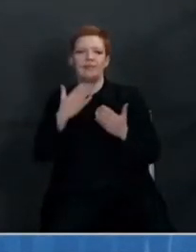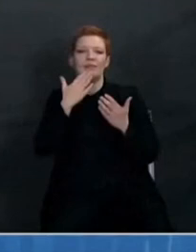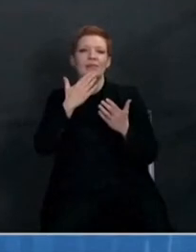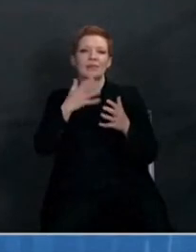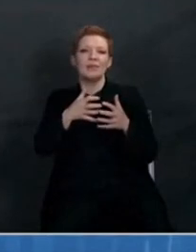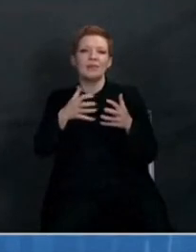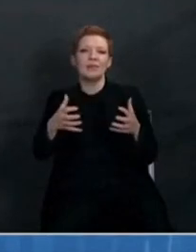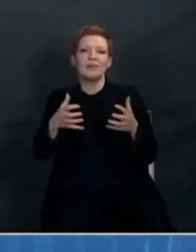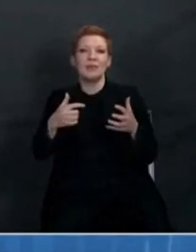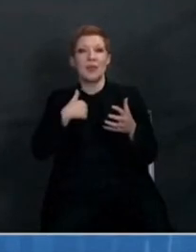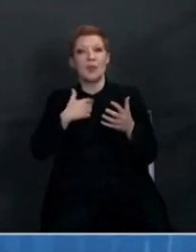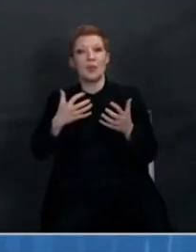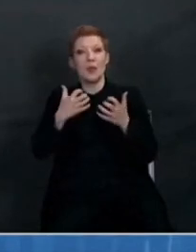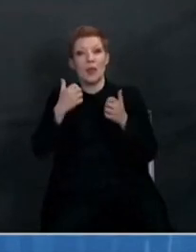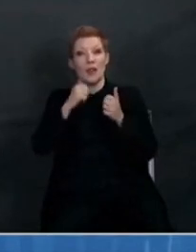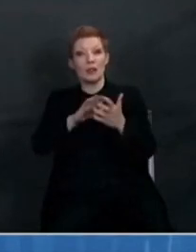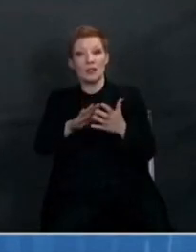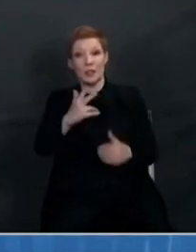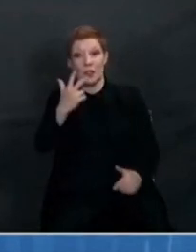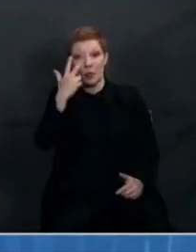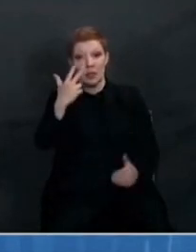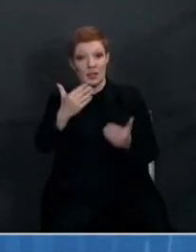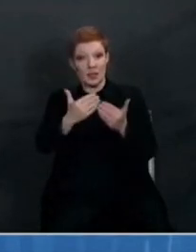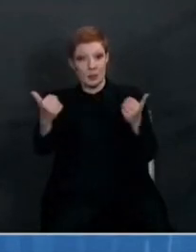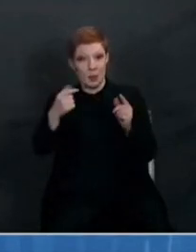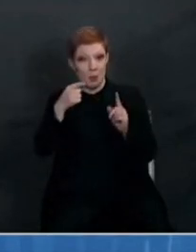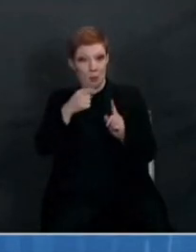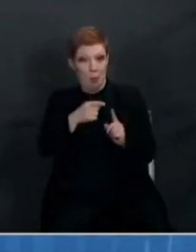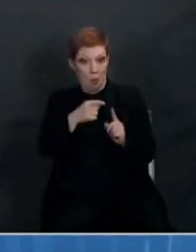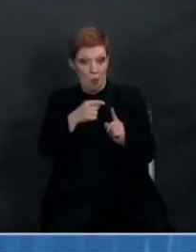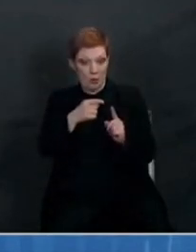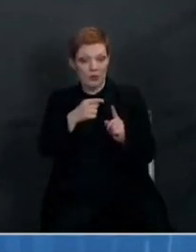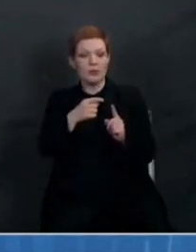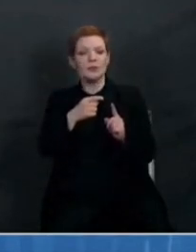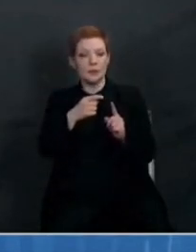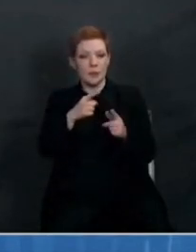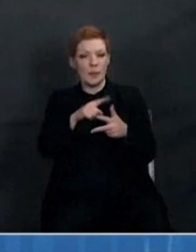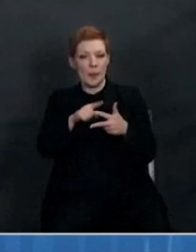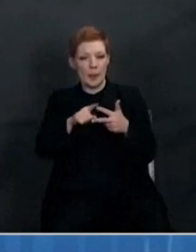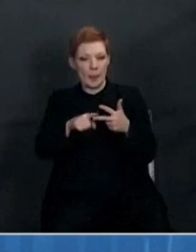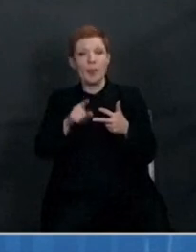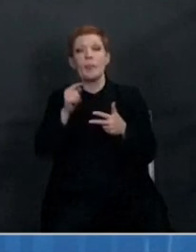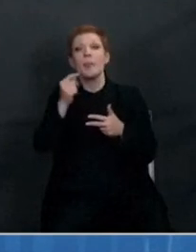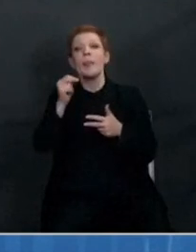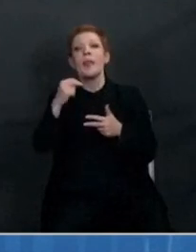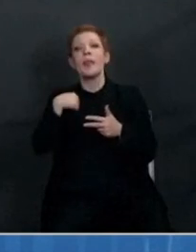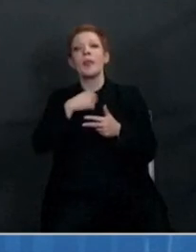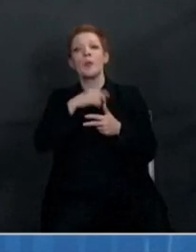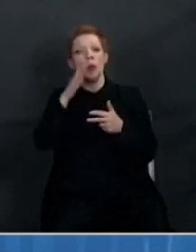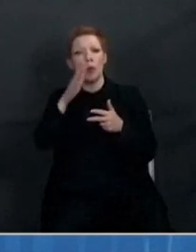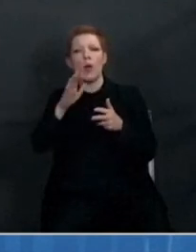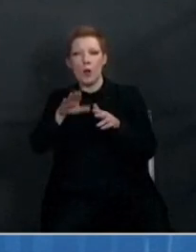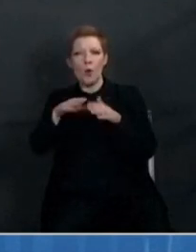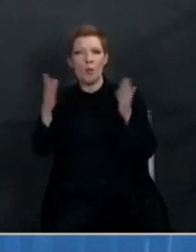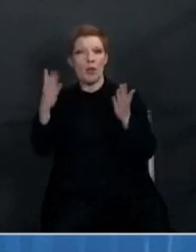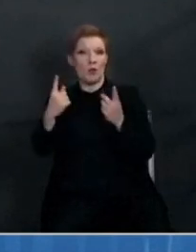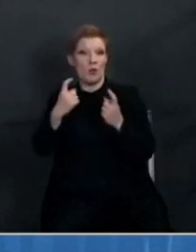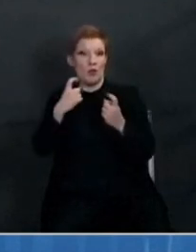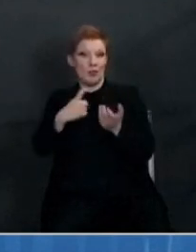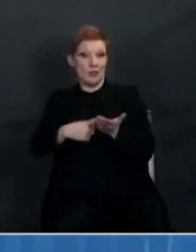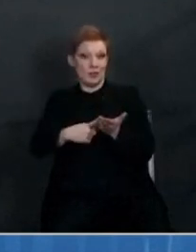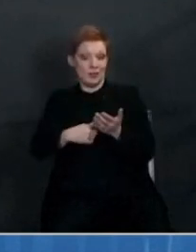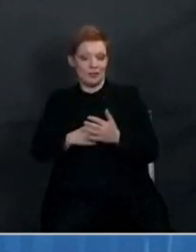to address 3 separate points very briefly, and then we could leave that open for questions and discussions. As you